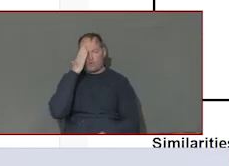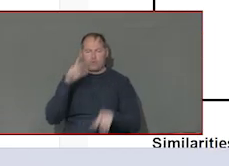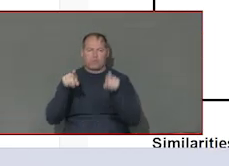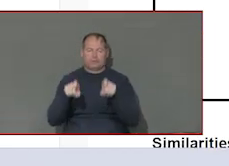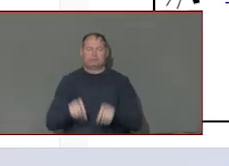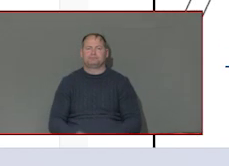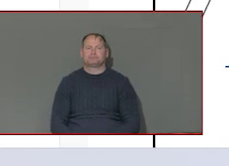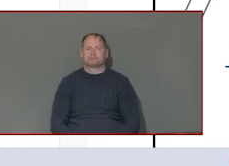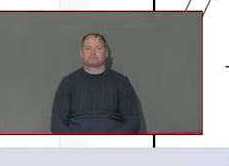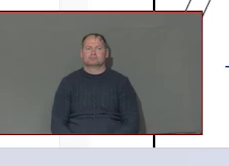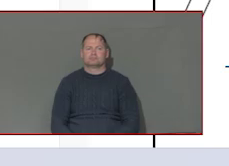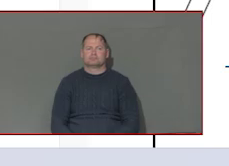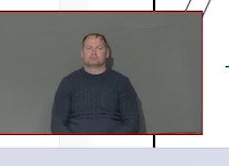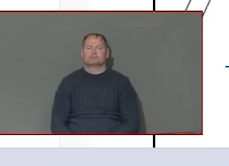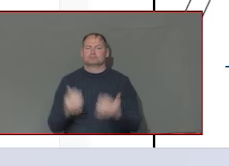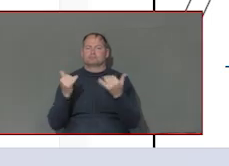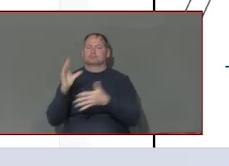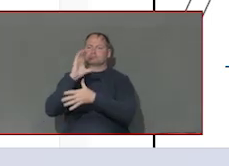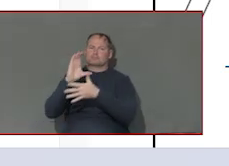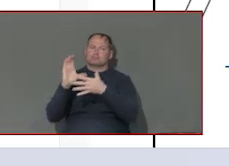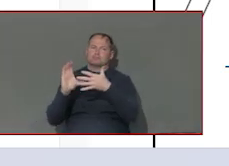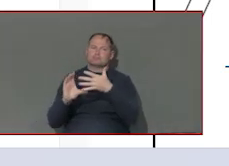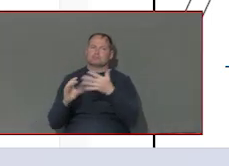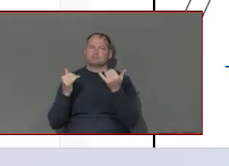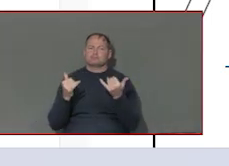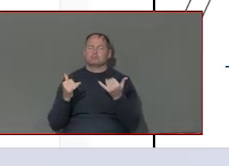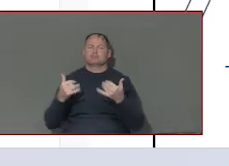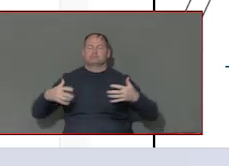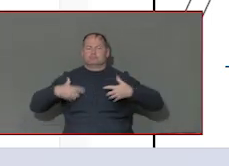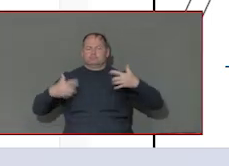So these are the characteristics that we share with the great